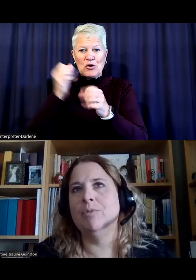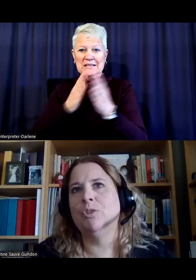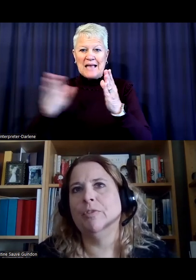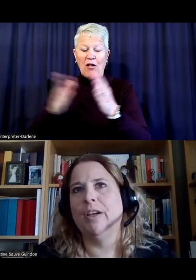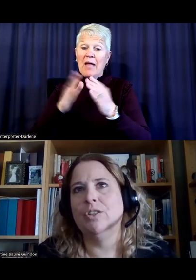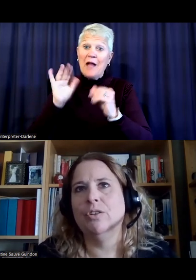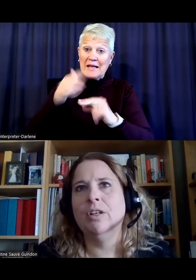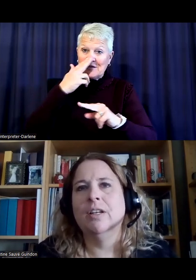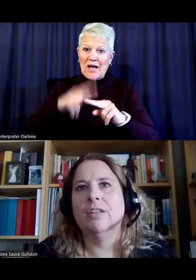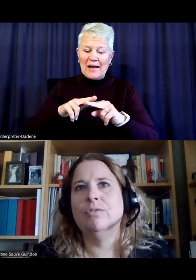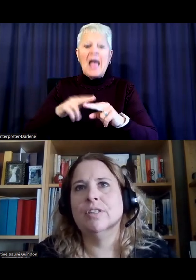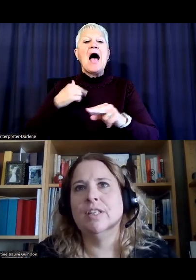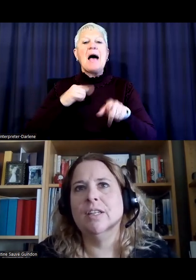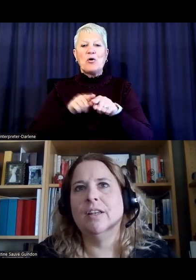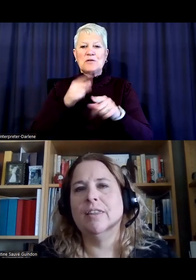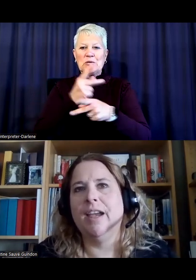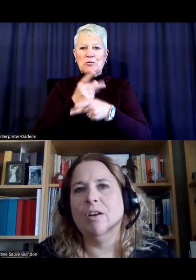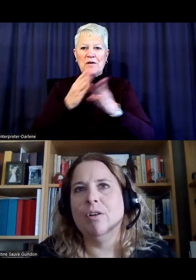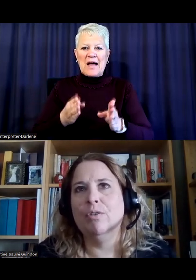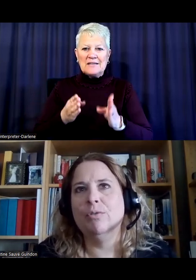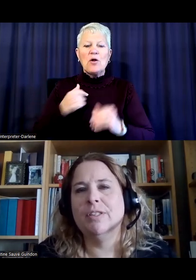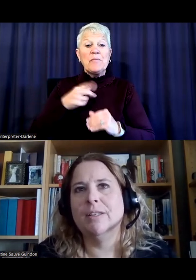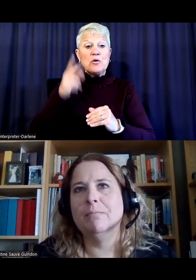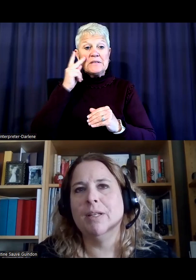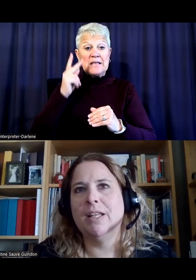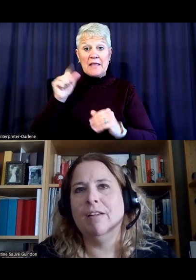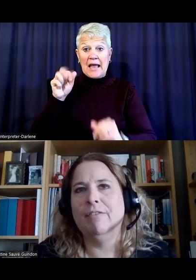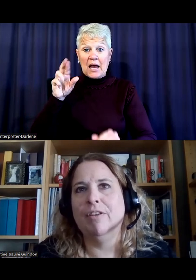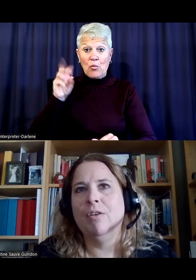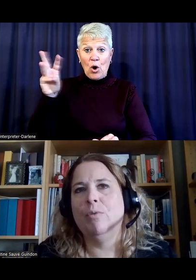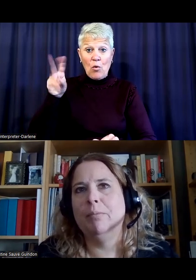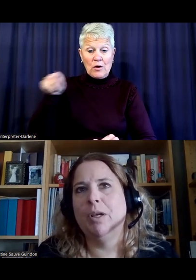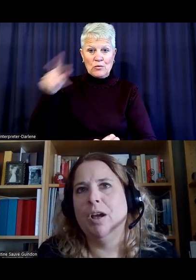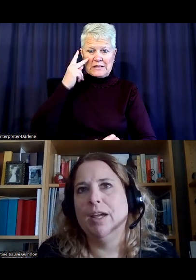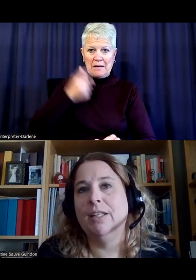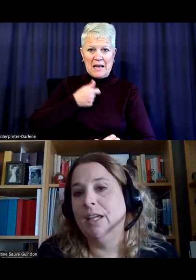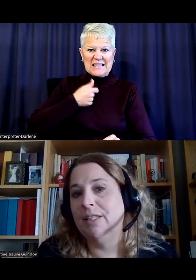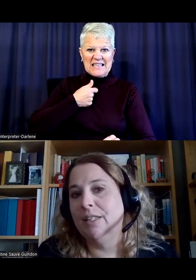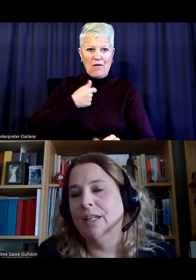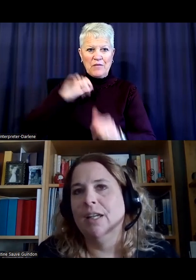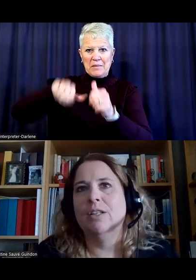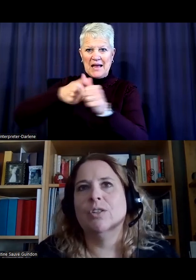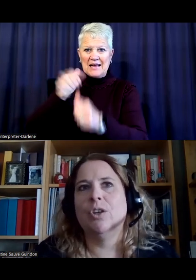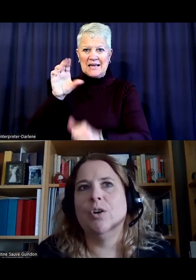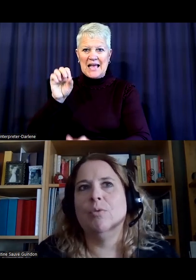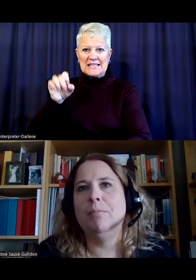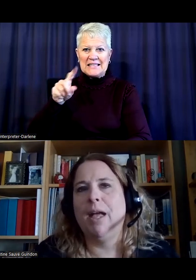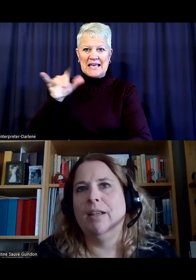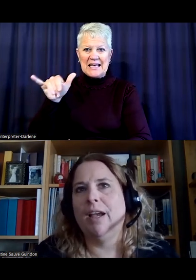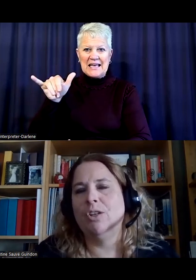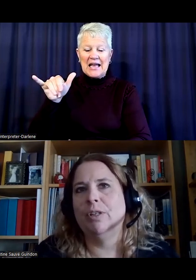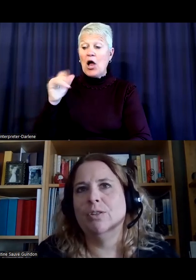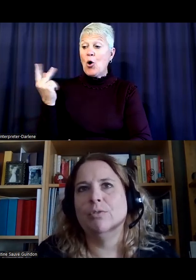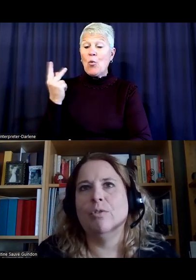I am a supervisor. You see the arrow, you'll see myself right behind Casey. So we